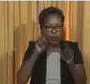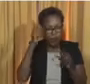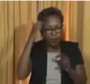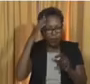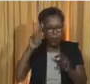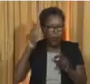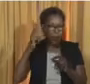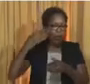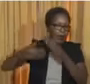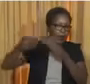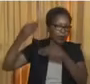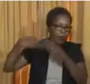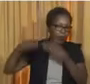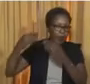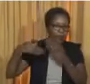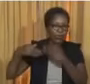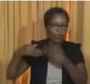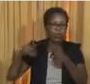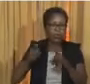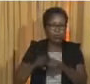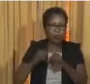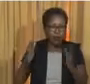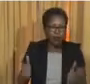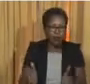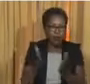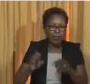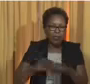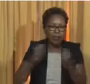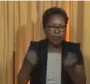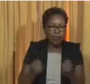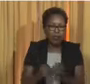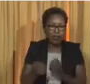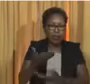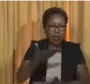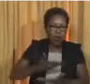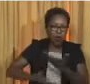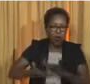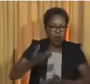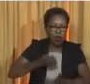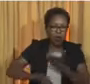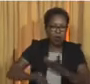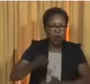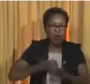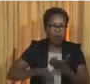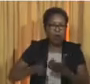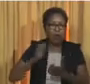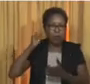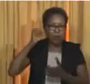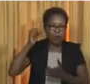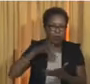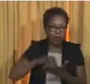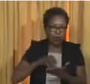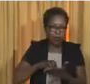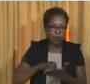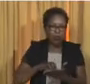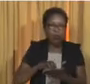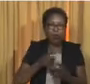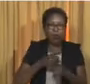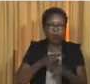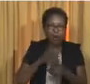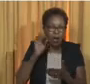and facilitates its social, economic, and political growth. Accordingly, before declaring